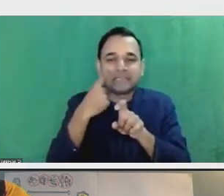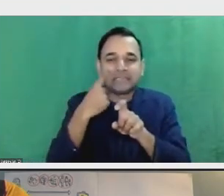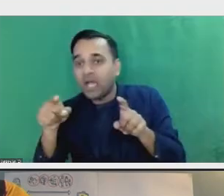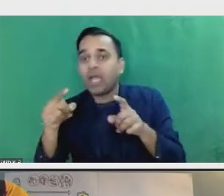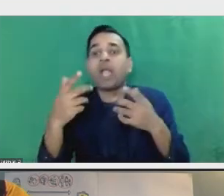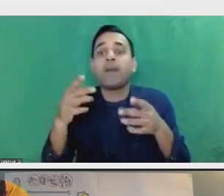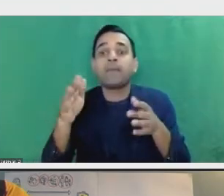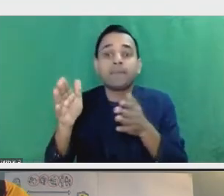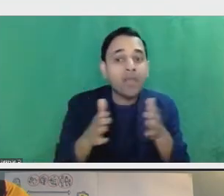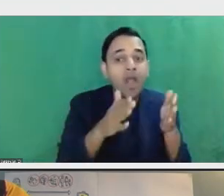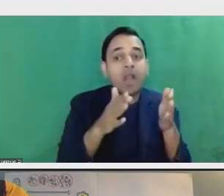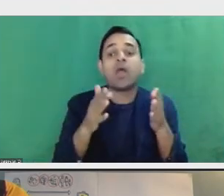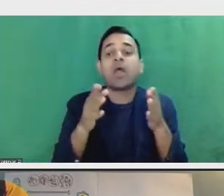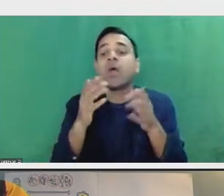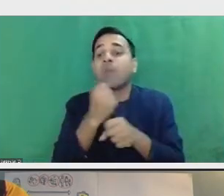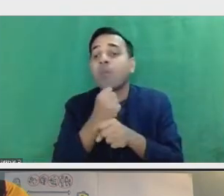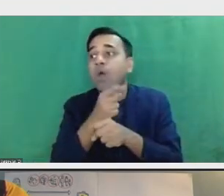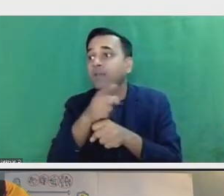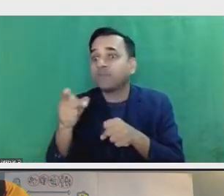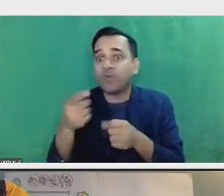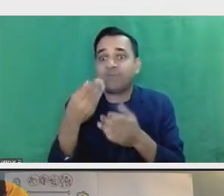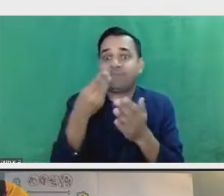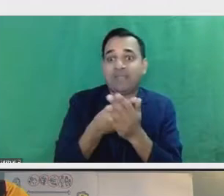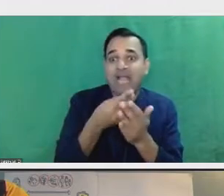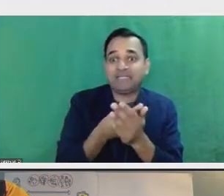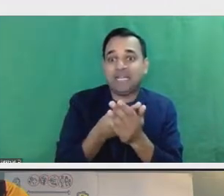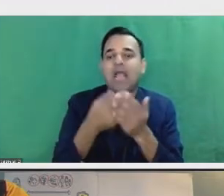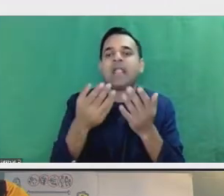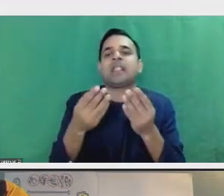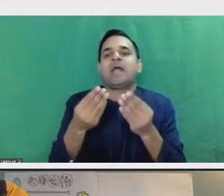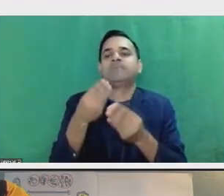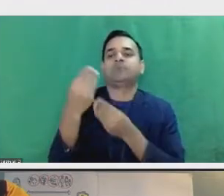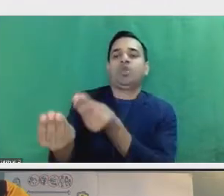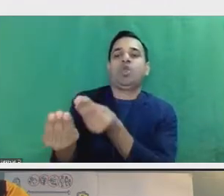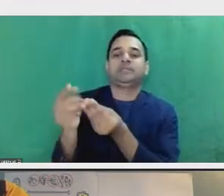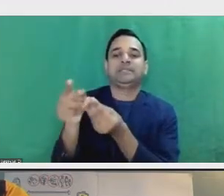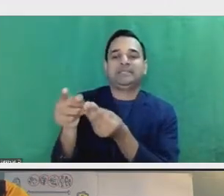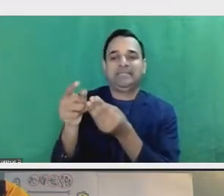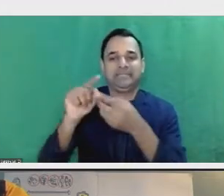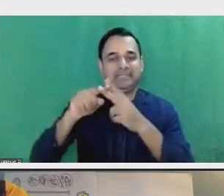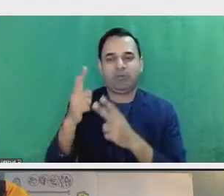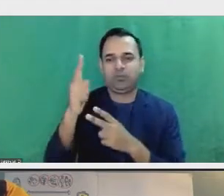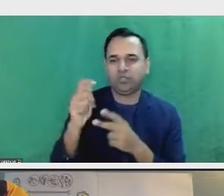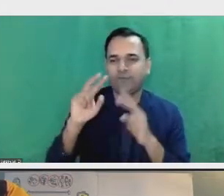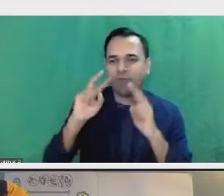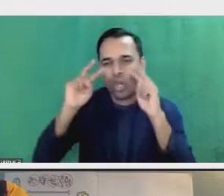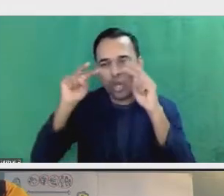it, could we see a look at the plan, a review of those plans from a gender